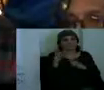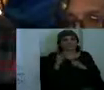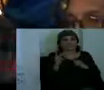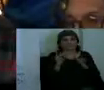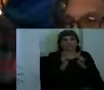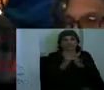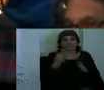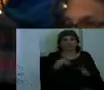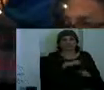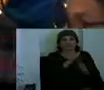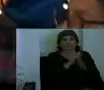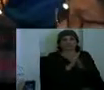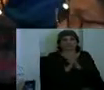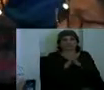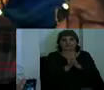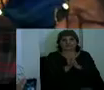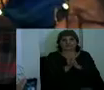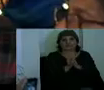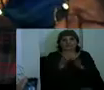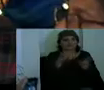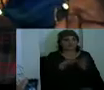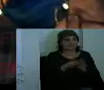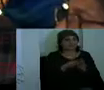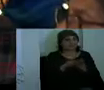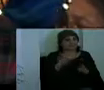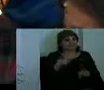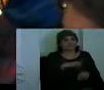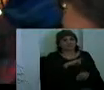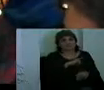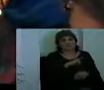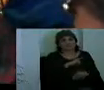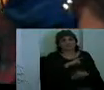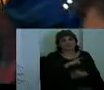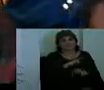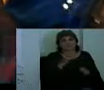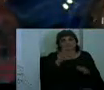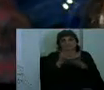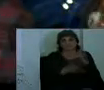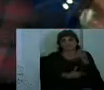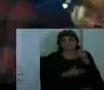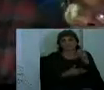in worship soon. Would you join us in our closing song?